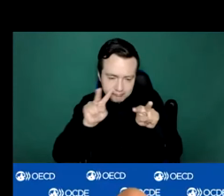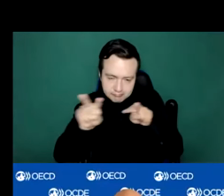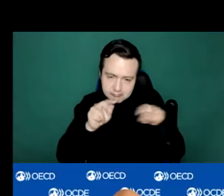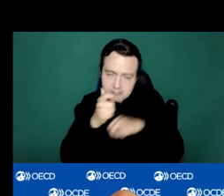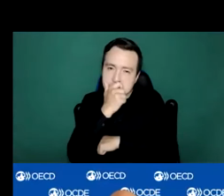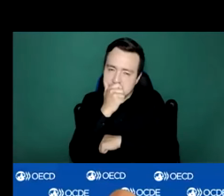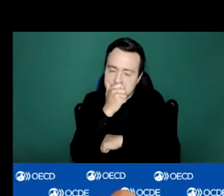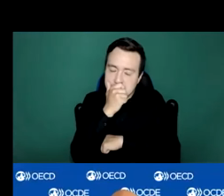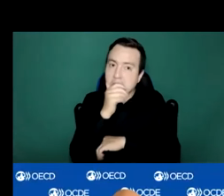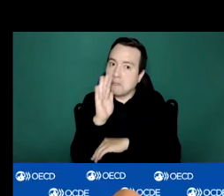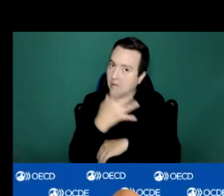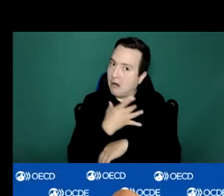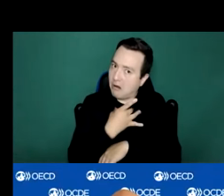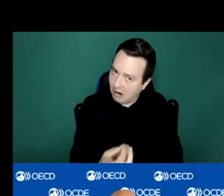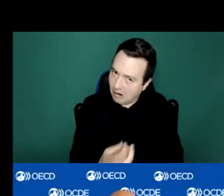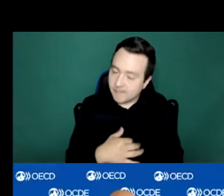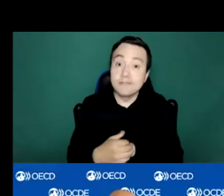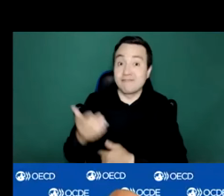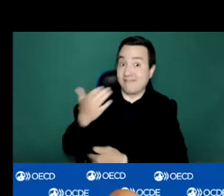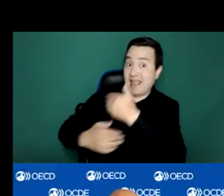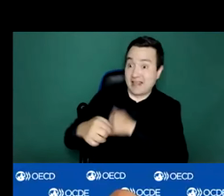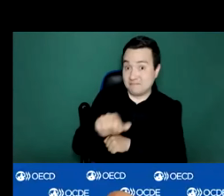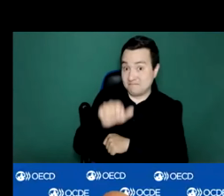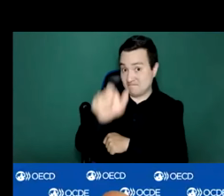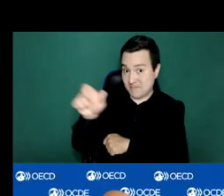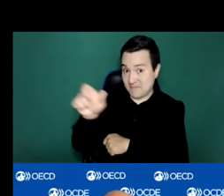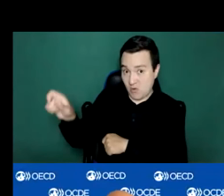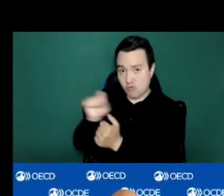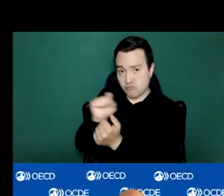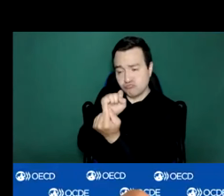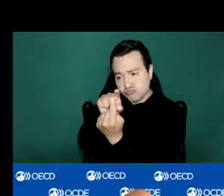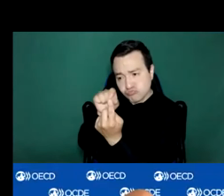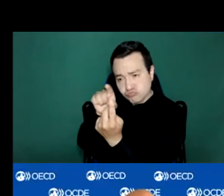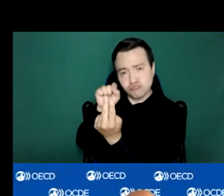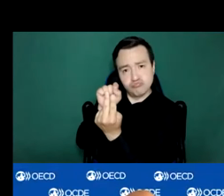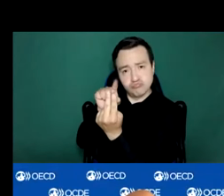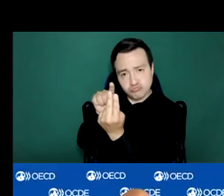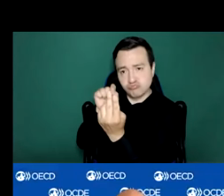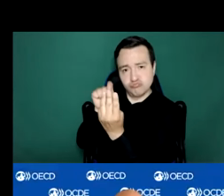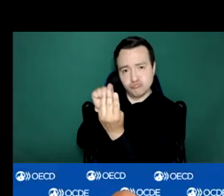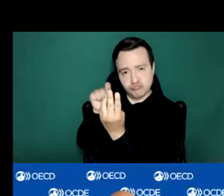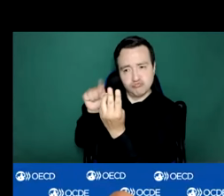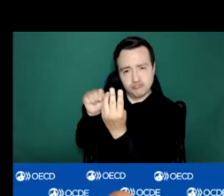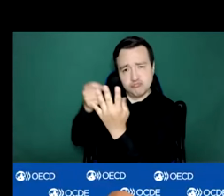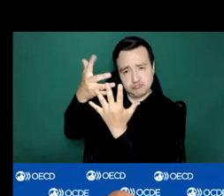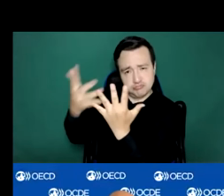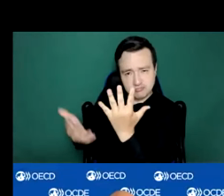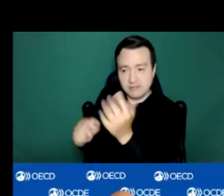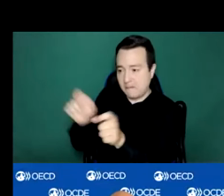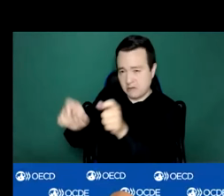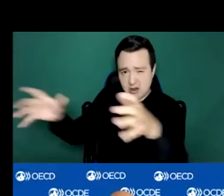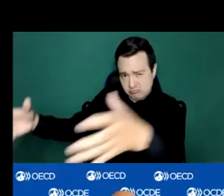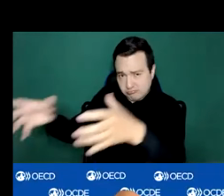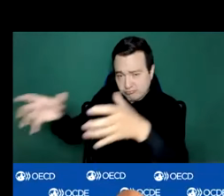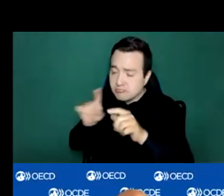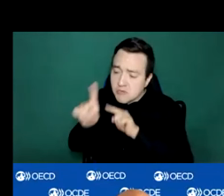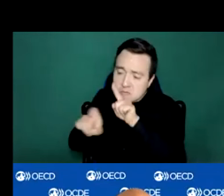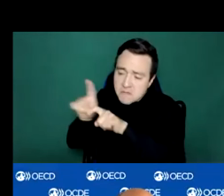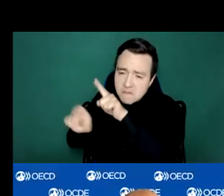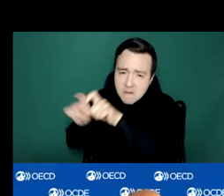on a survey that the Commonwealth Fund has been conducting from several years in